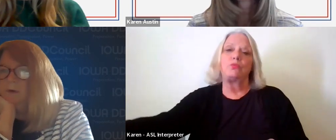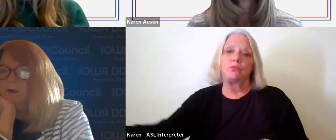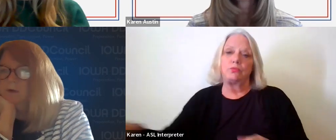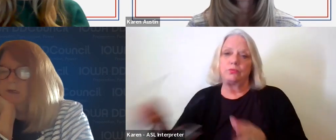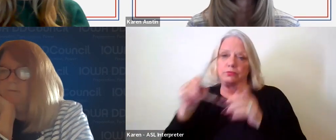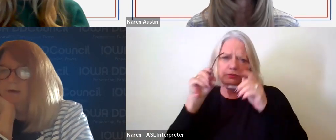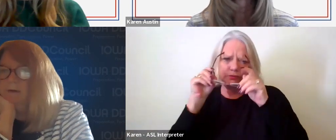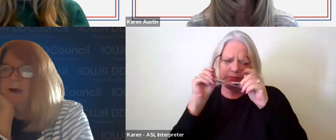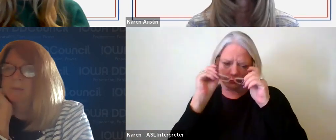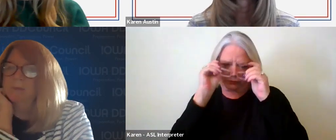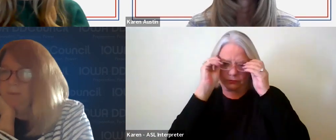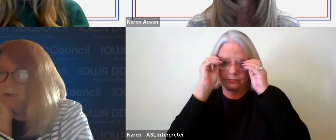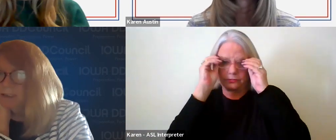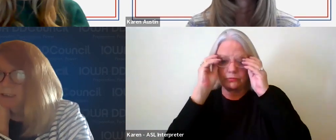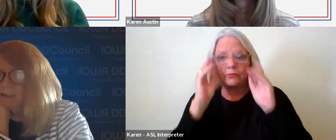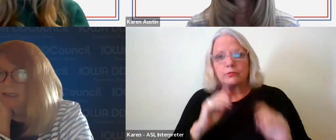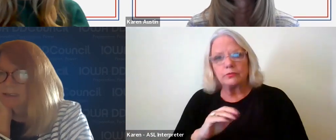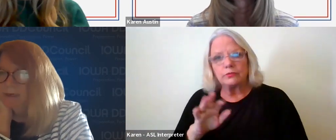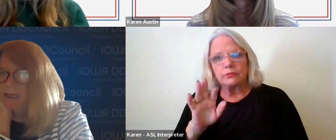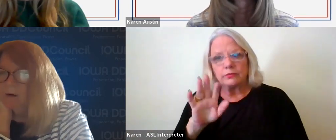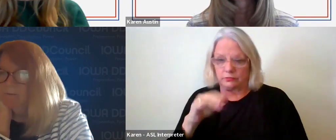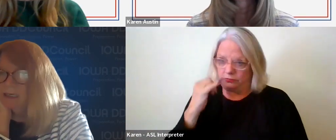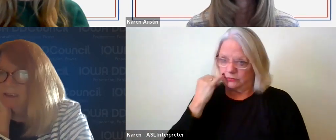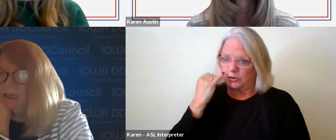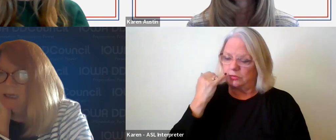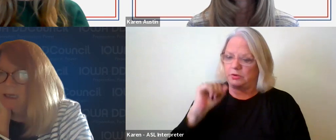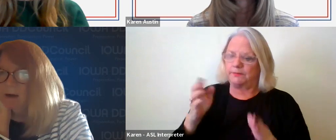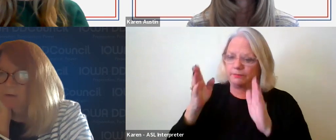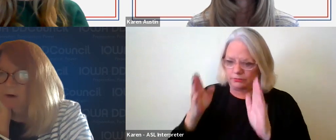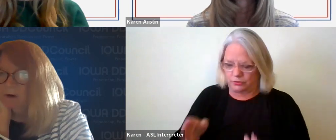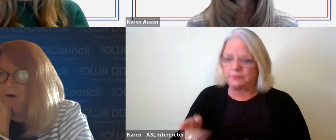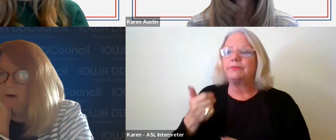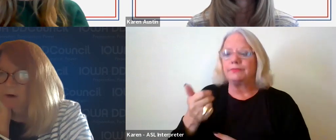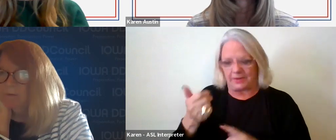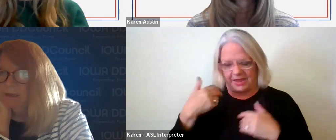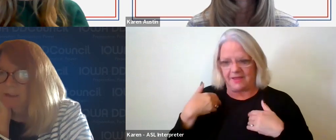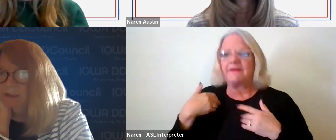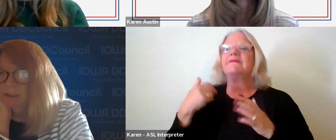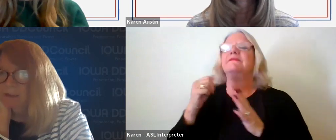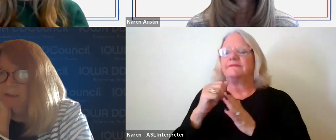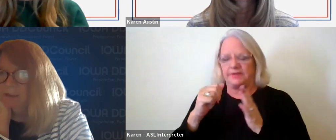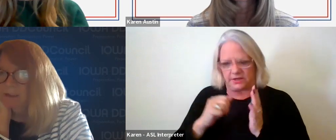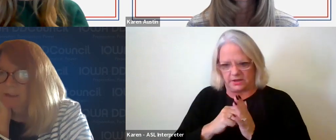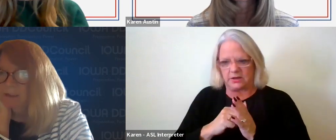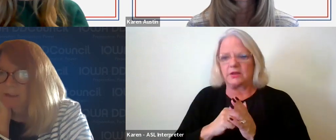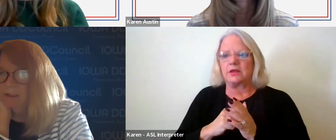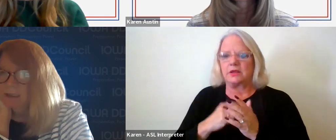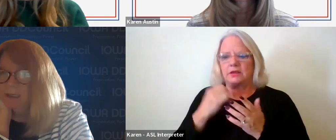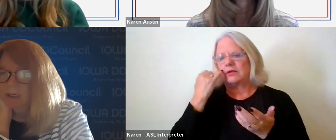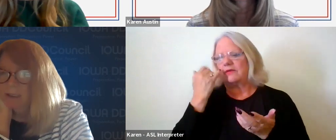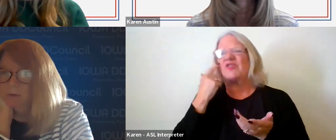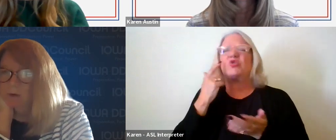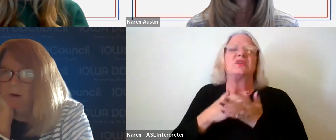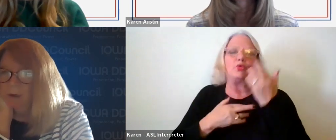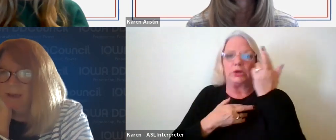So this question, if the person does have an account, has not withdrawn the funds to pay for a qualified expense,